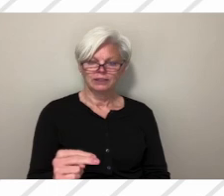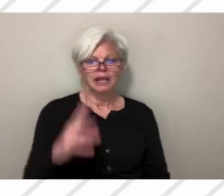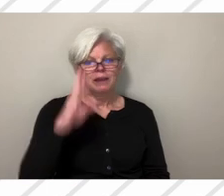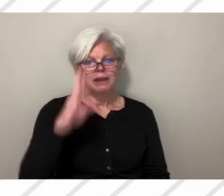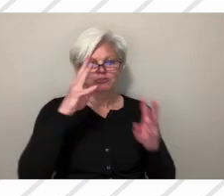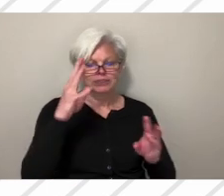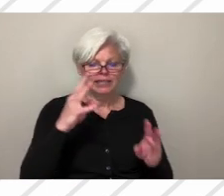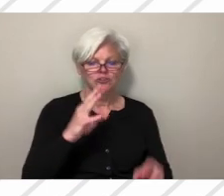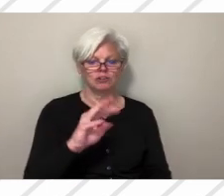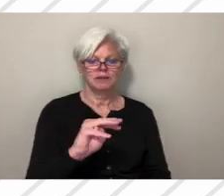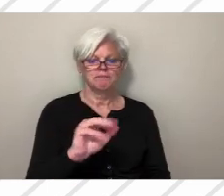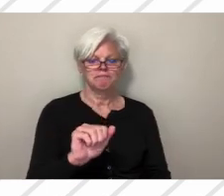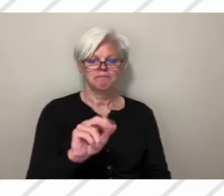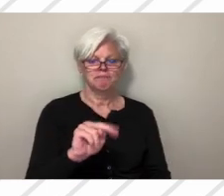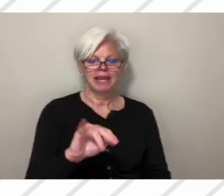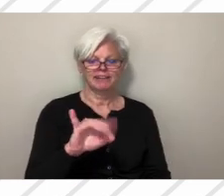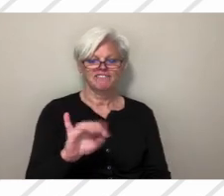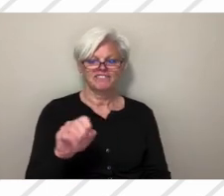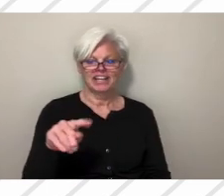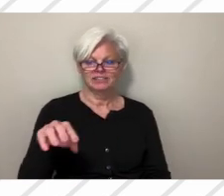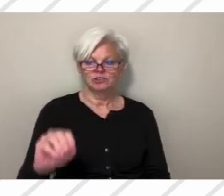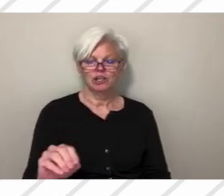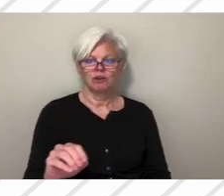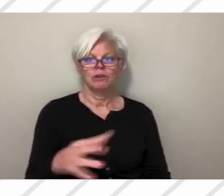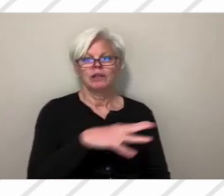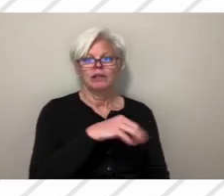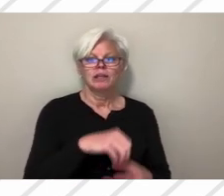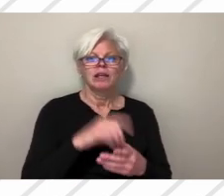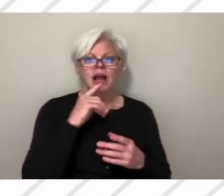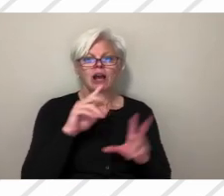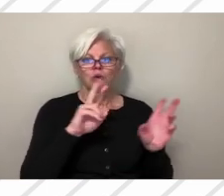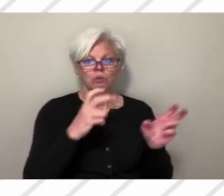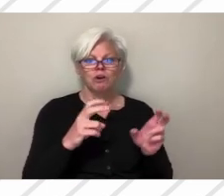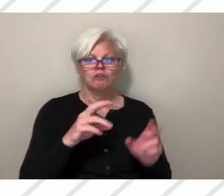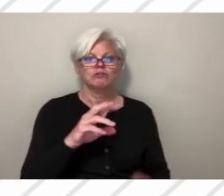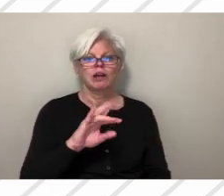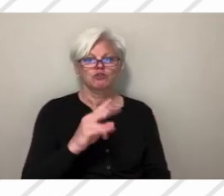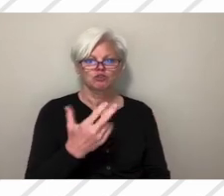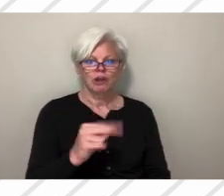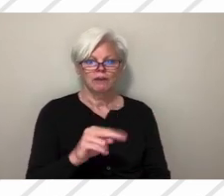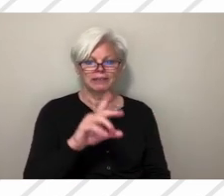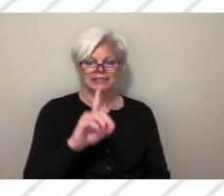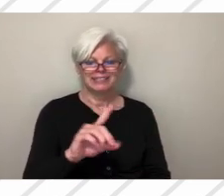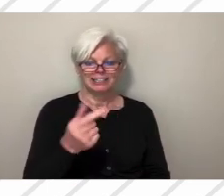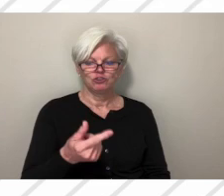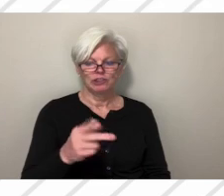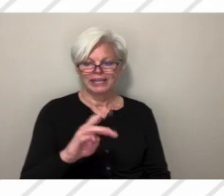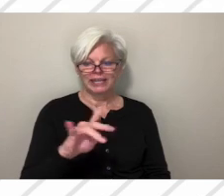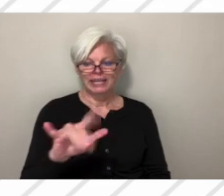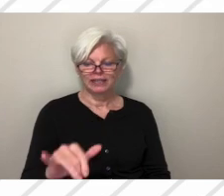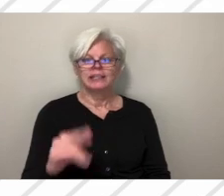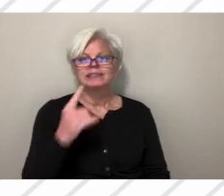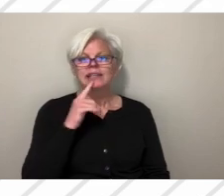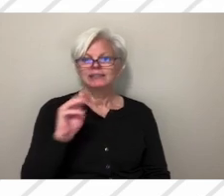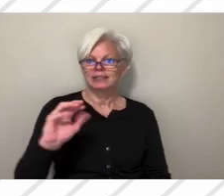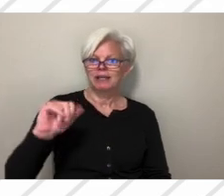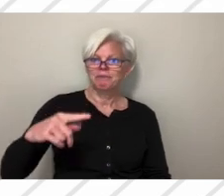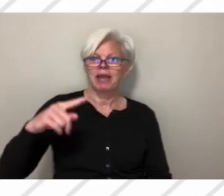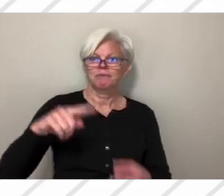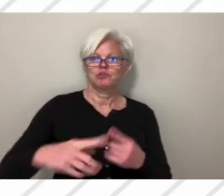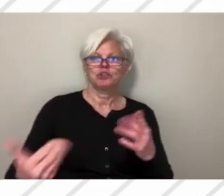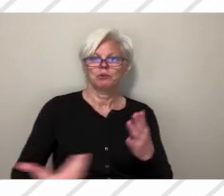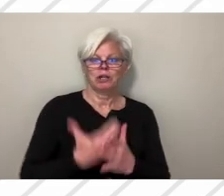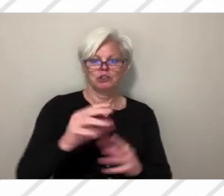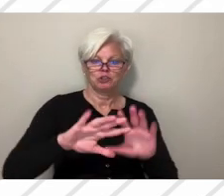in that, there's a quote by Robin D.G. Kelly that says, "The map to a new world is in the